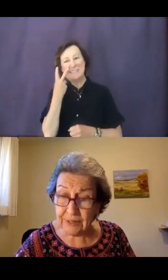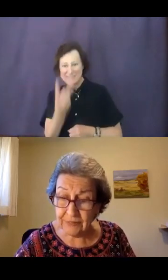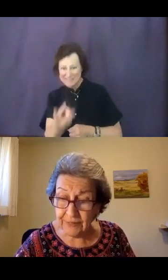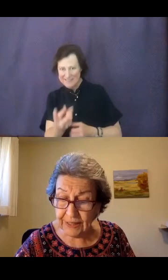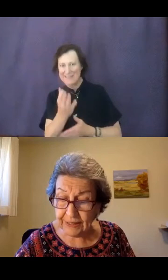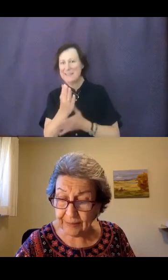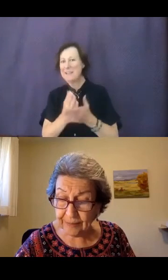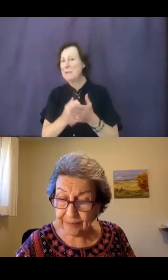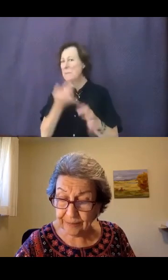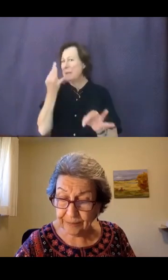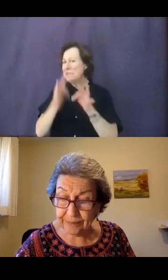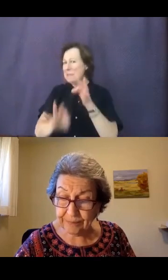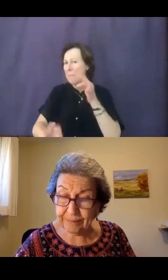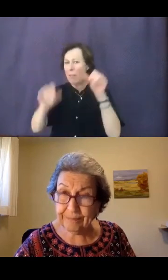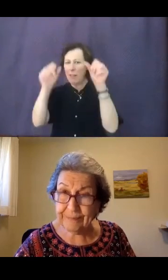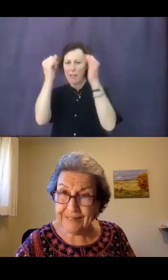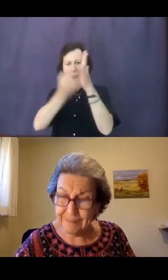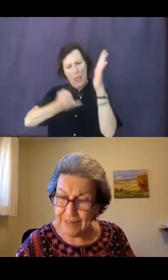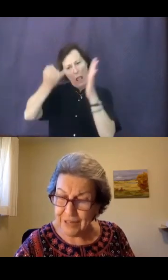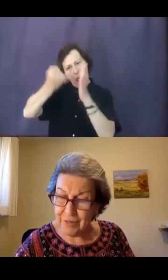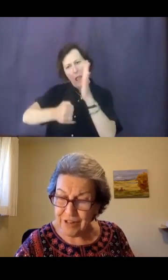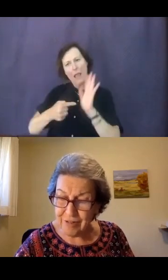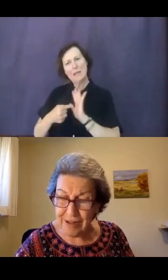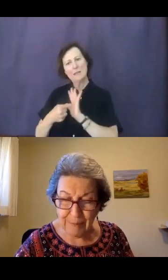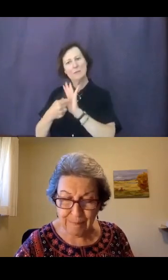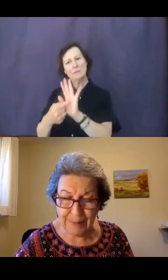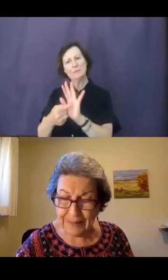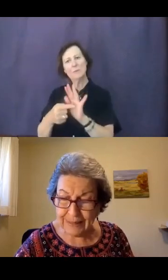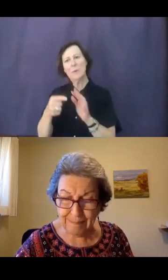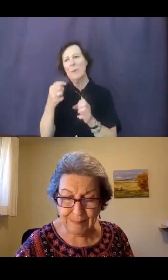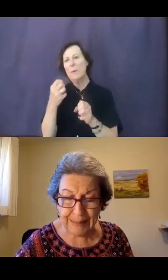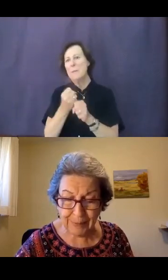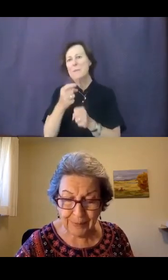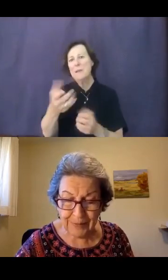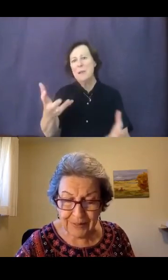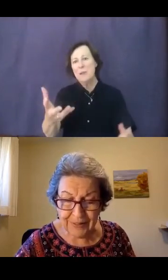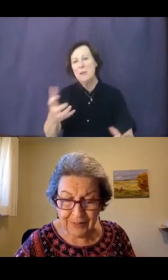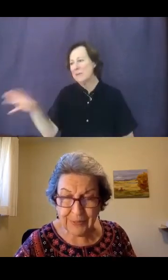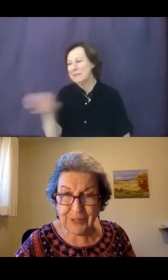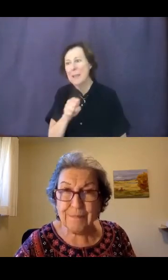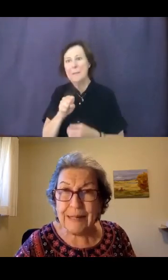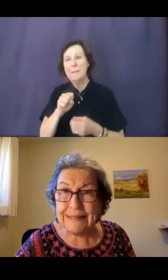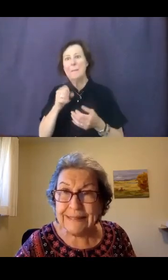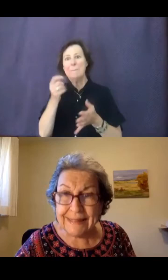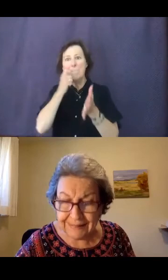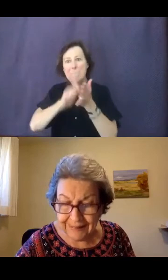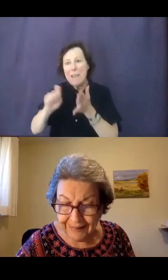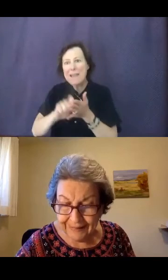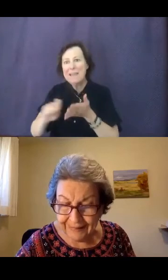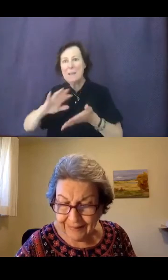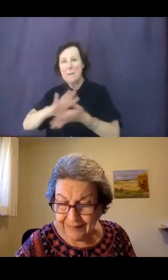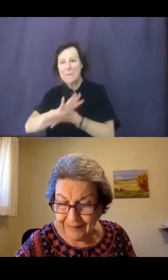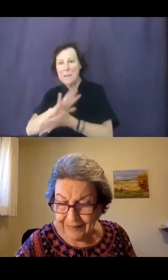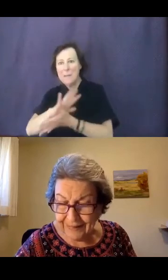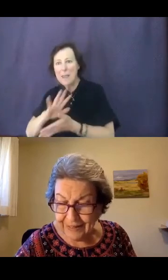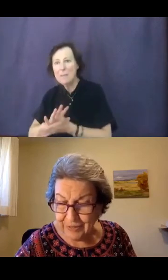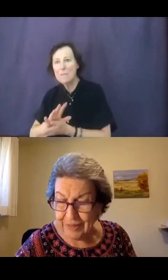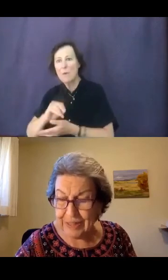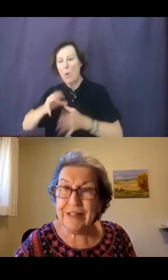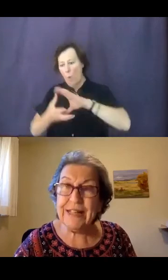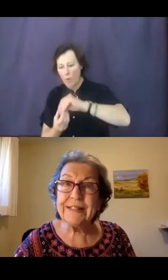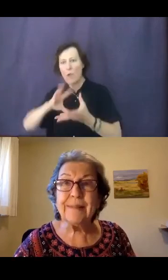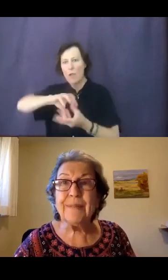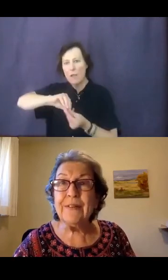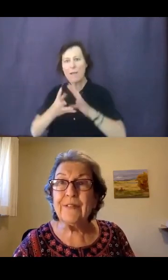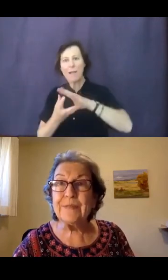lines convey. Does it make you want to grab a pen and paper or some modeling clay and try